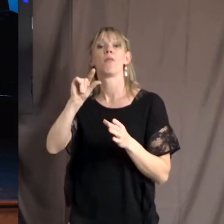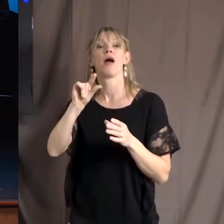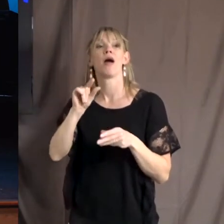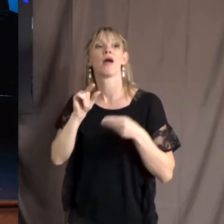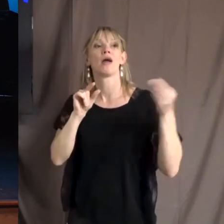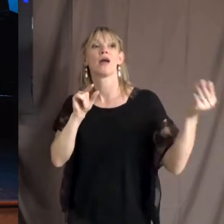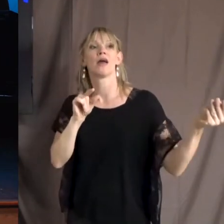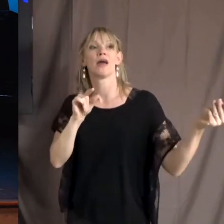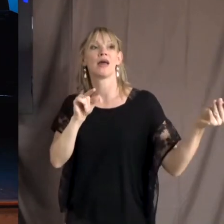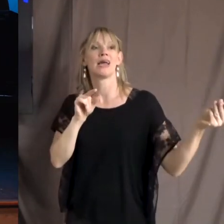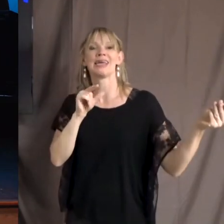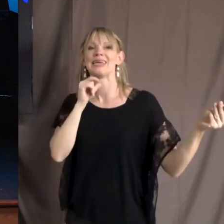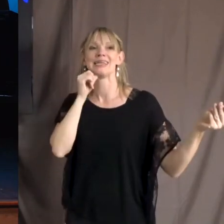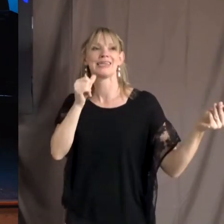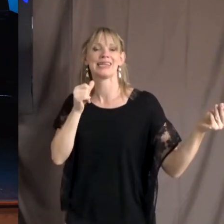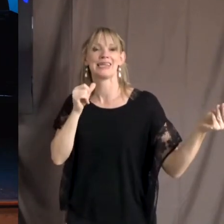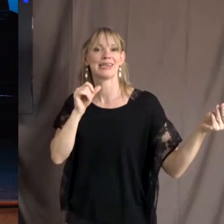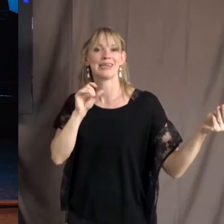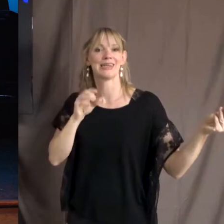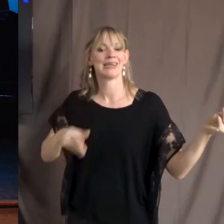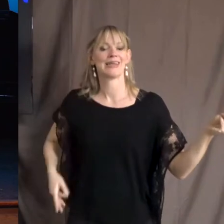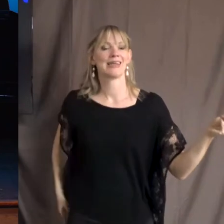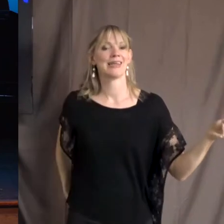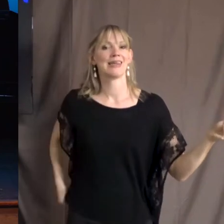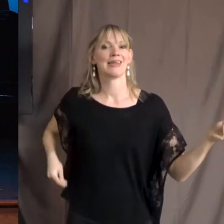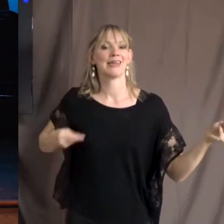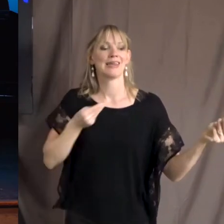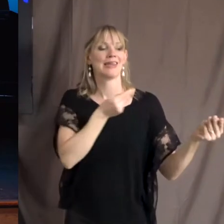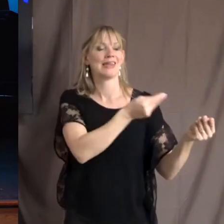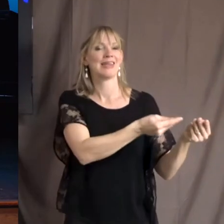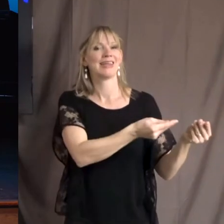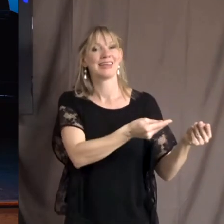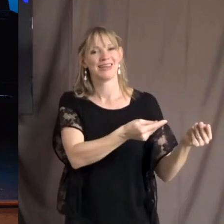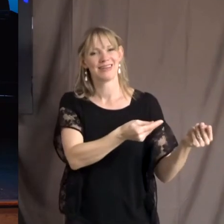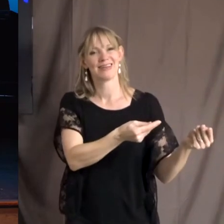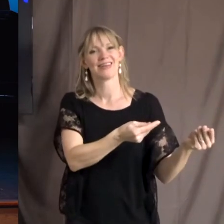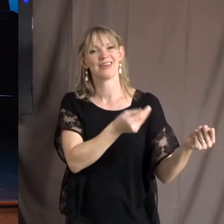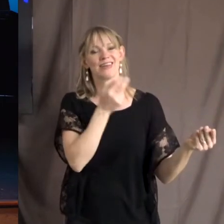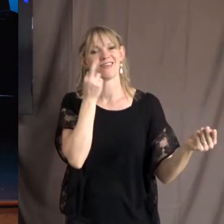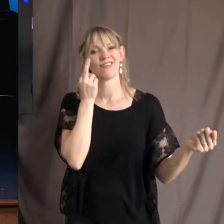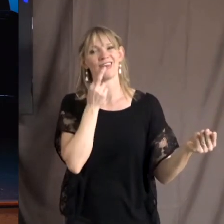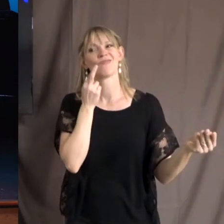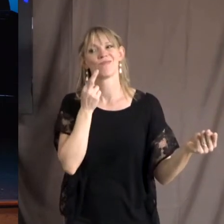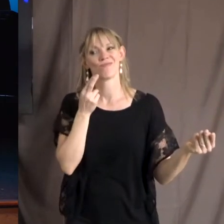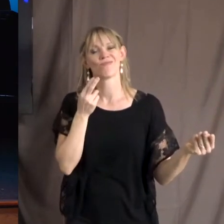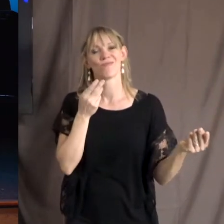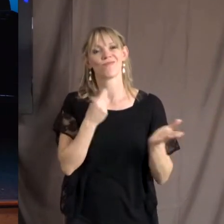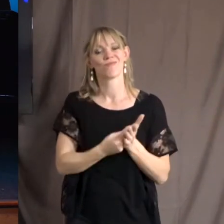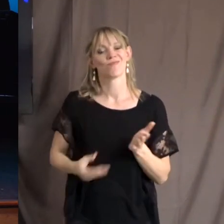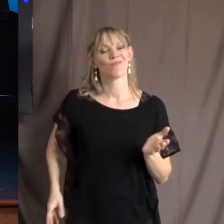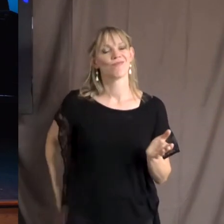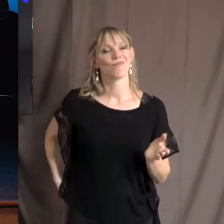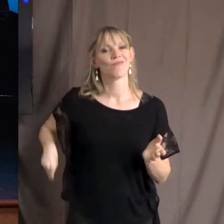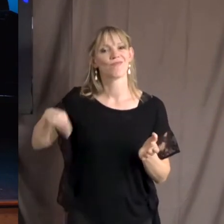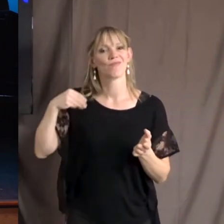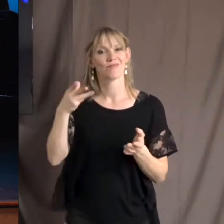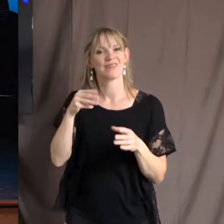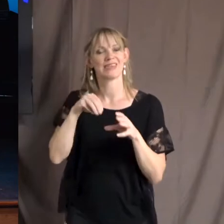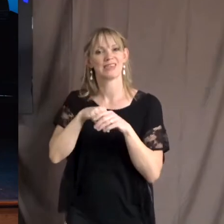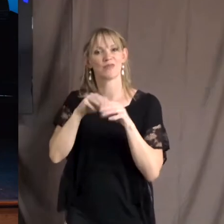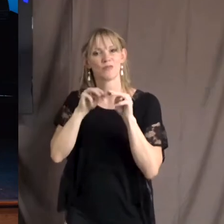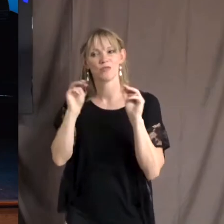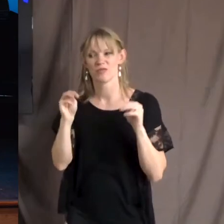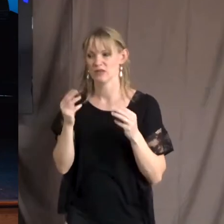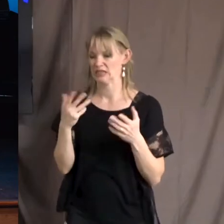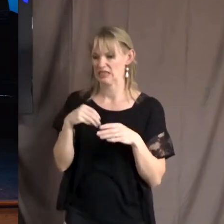take the wallet out of his pocket. And we realize he got pickpocketed. So we're standing there, we're trying to recount, well, what was in the